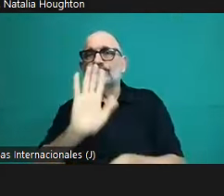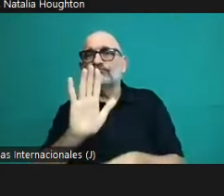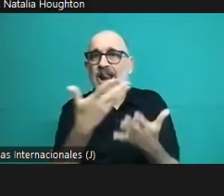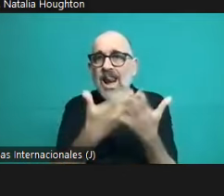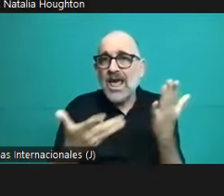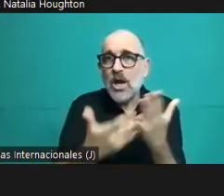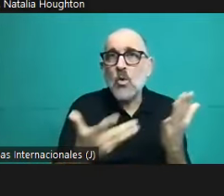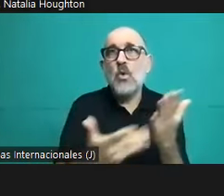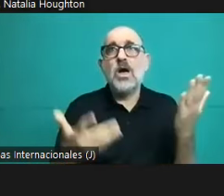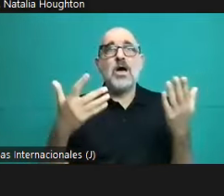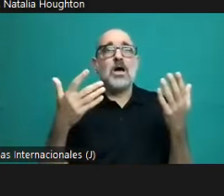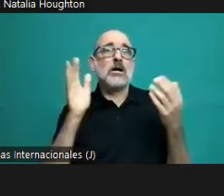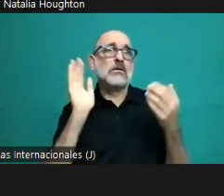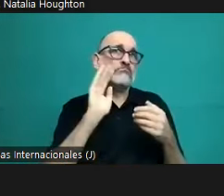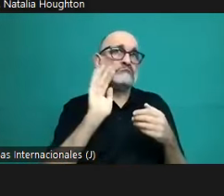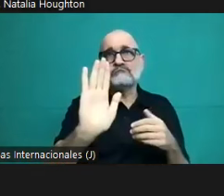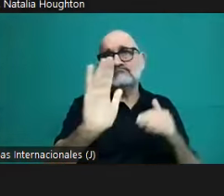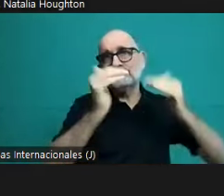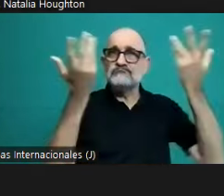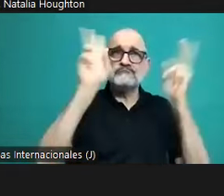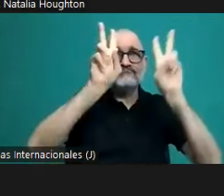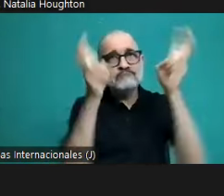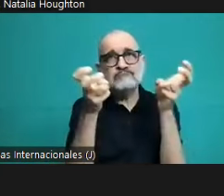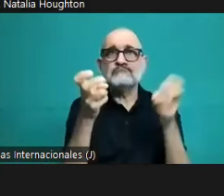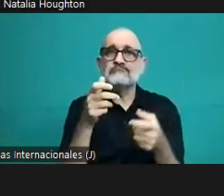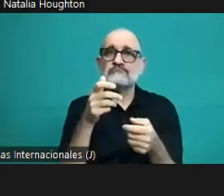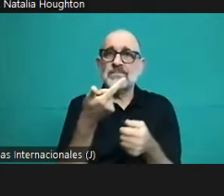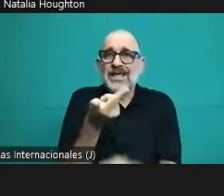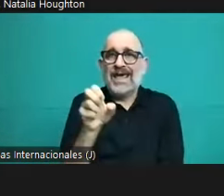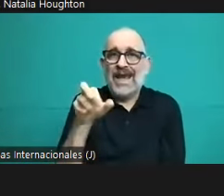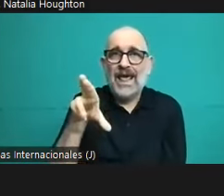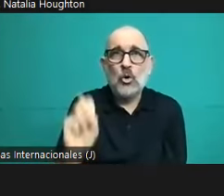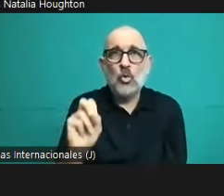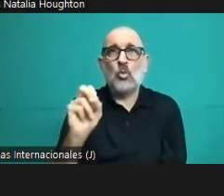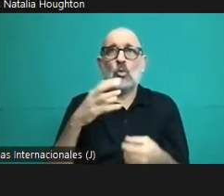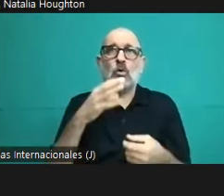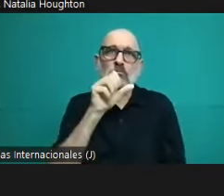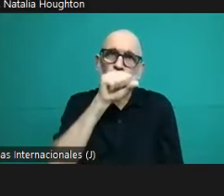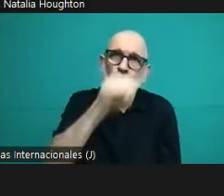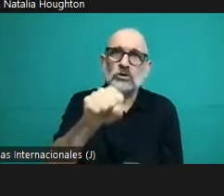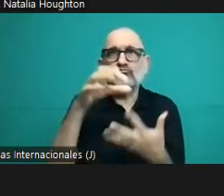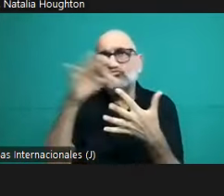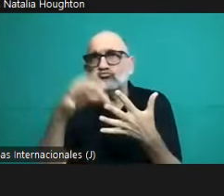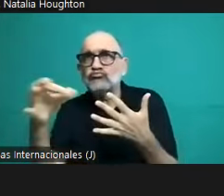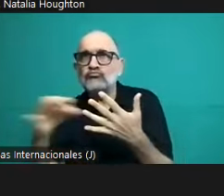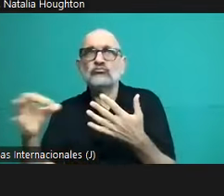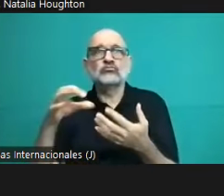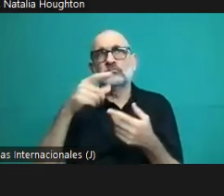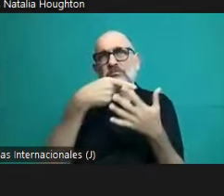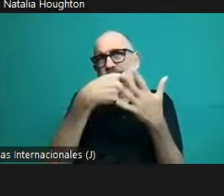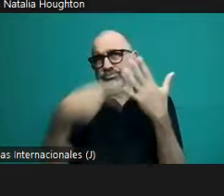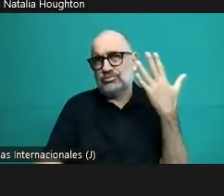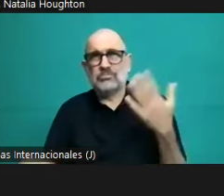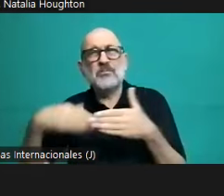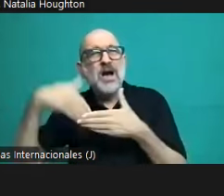to guarantee effective contact when these are needed, when the contact is needed, so that the population